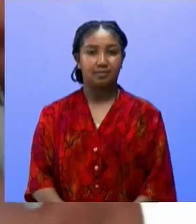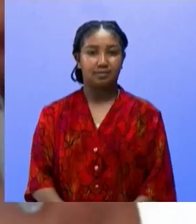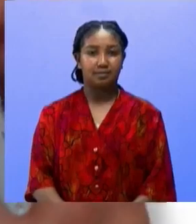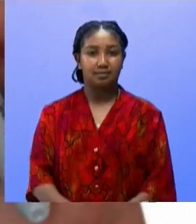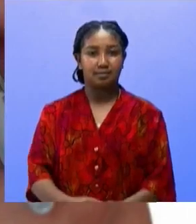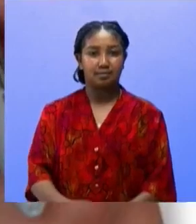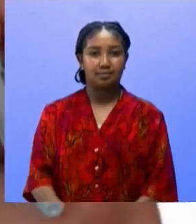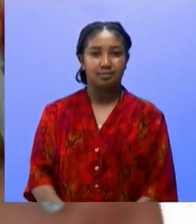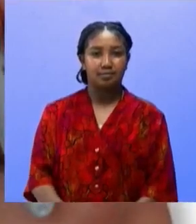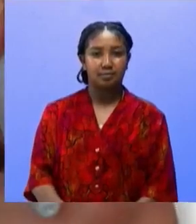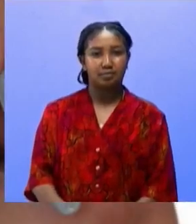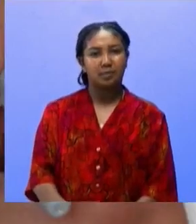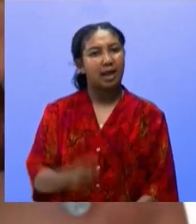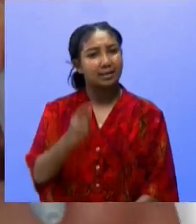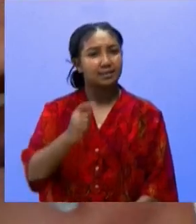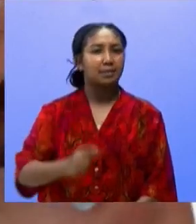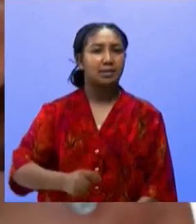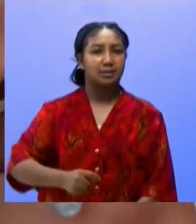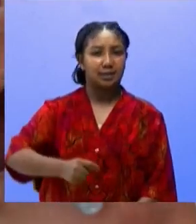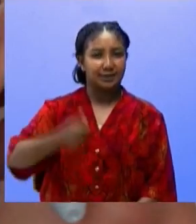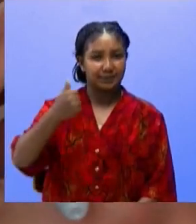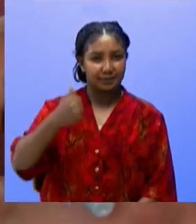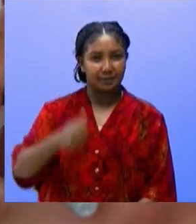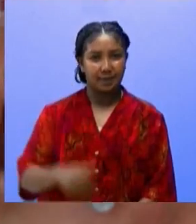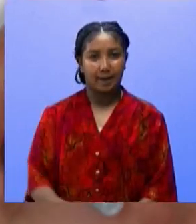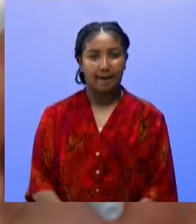Yeah? Expensive.